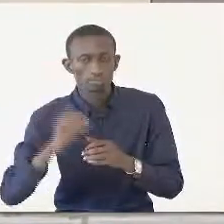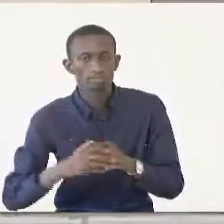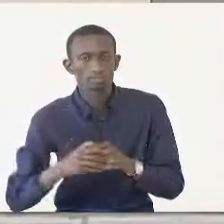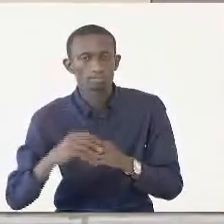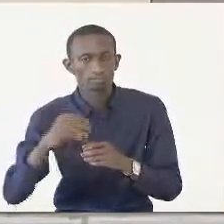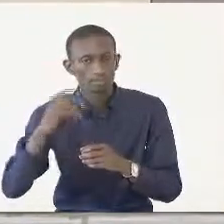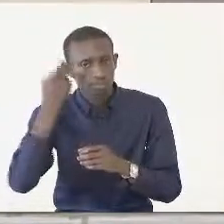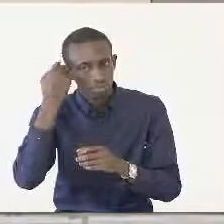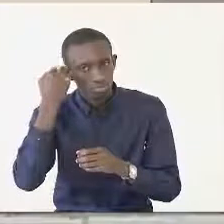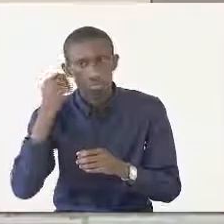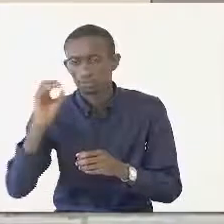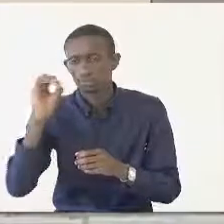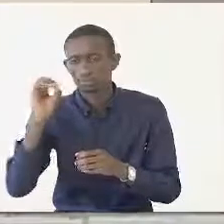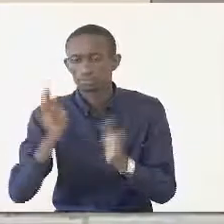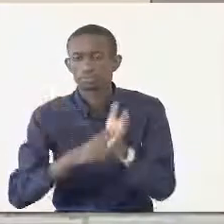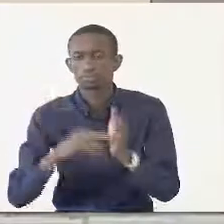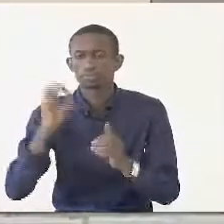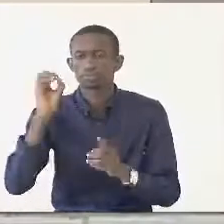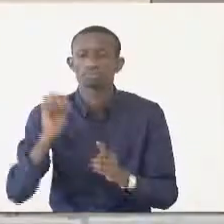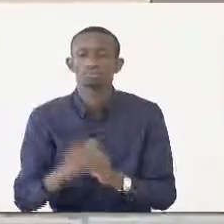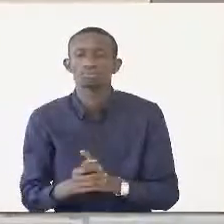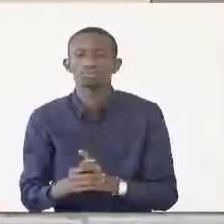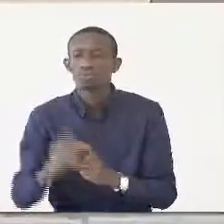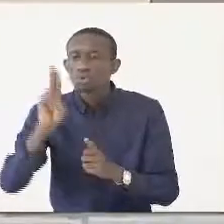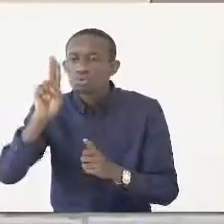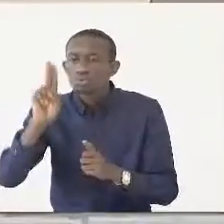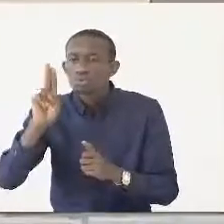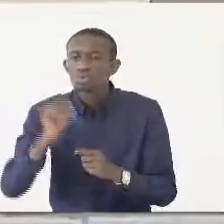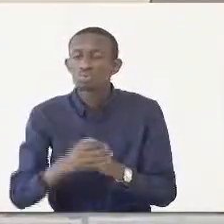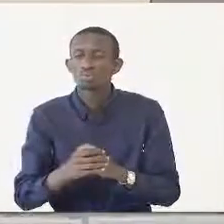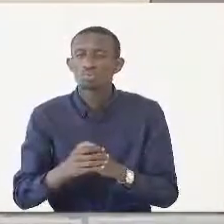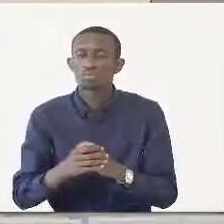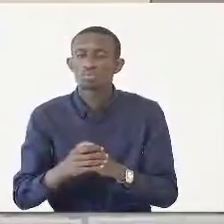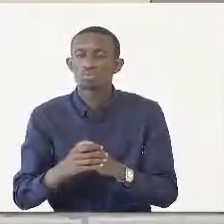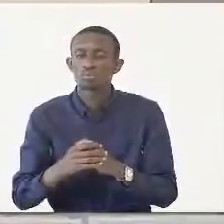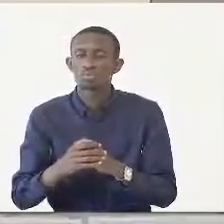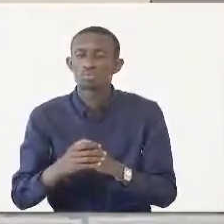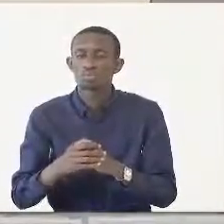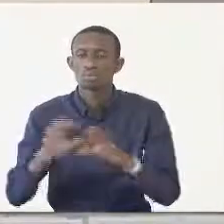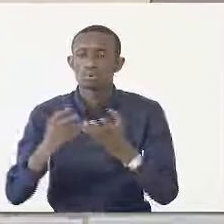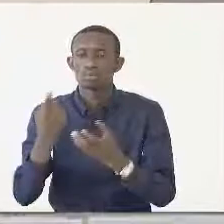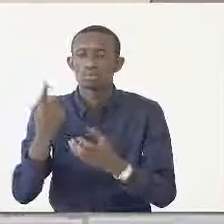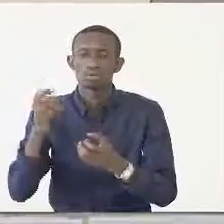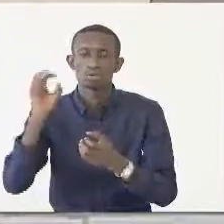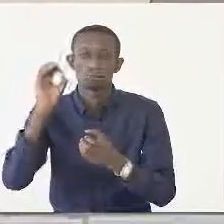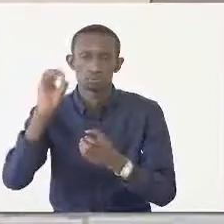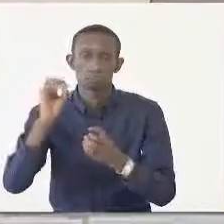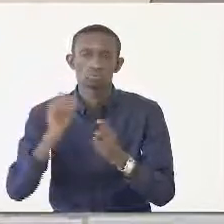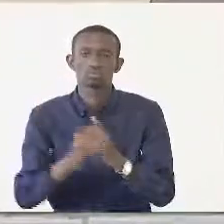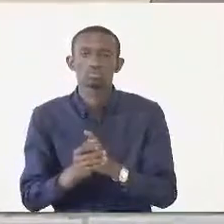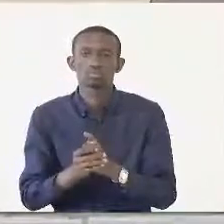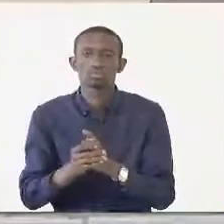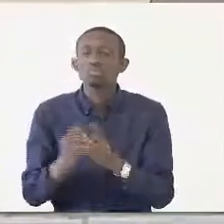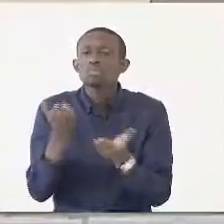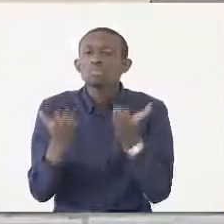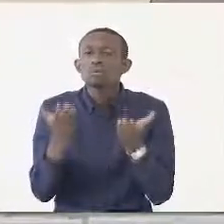This is at rest, and the mass of this one is black. So of course it is